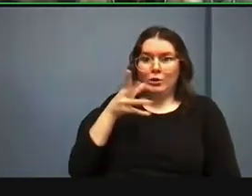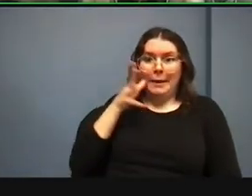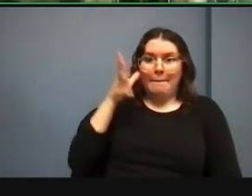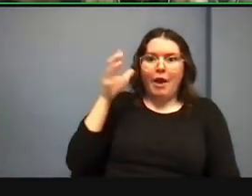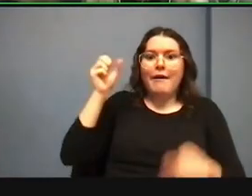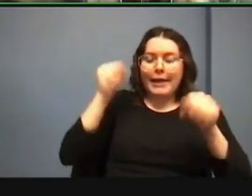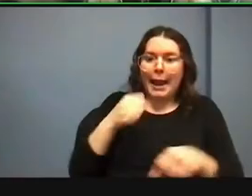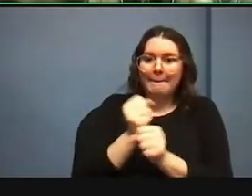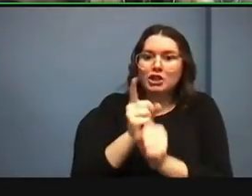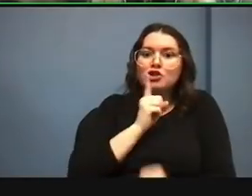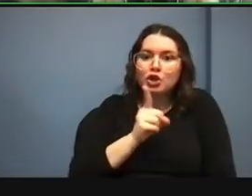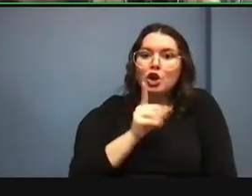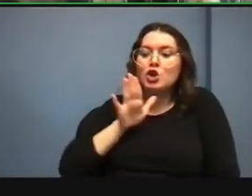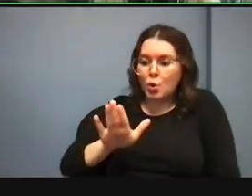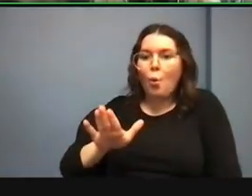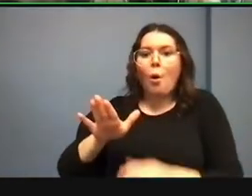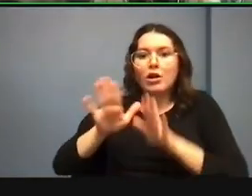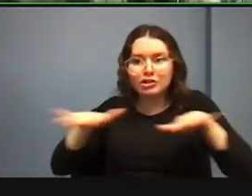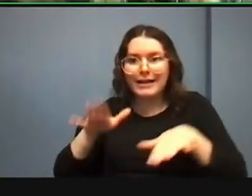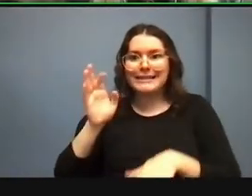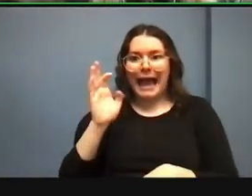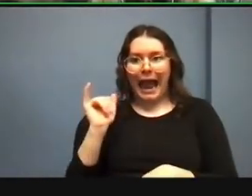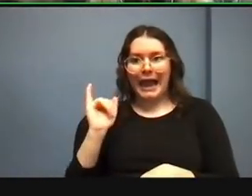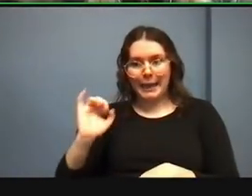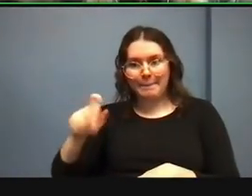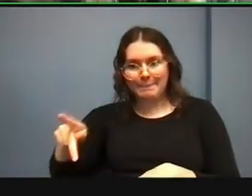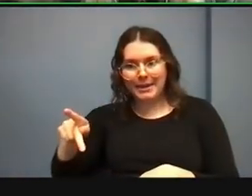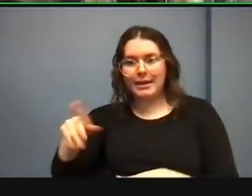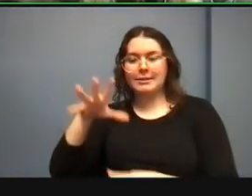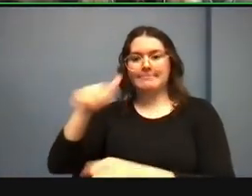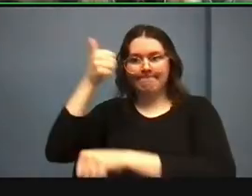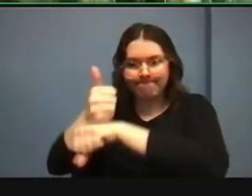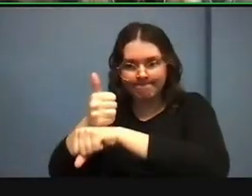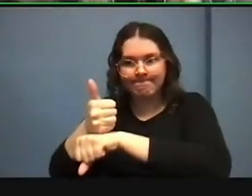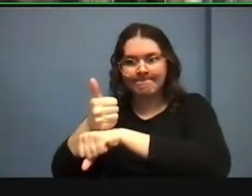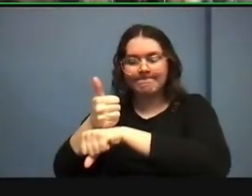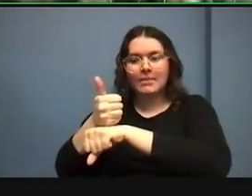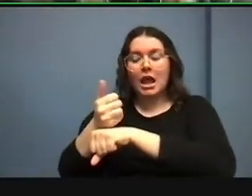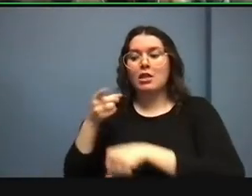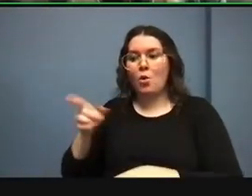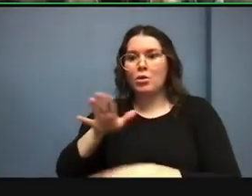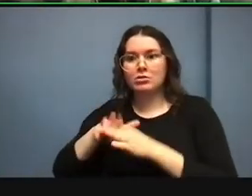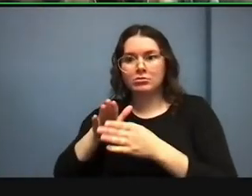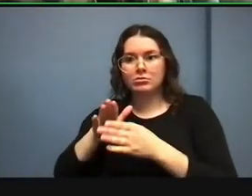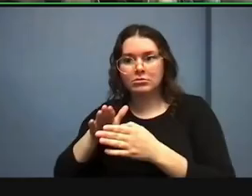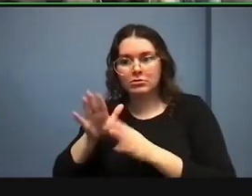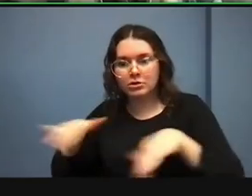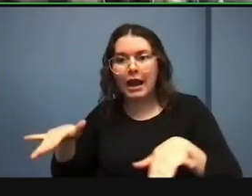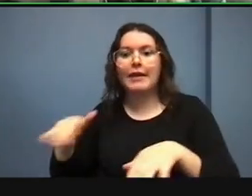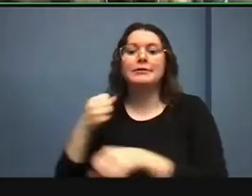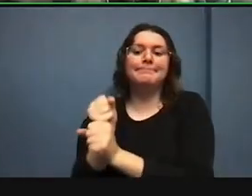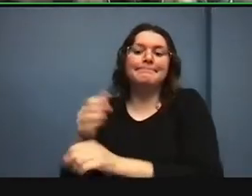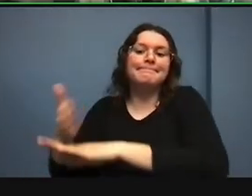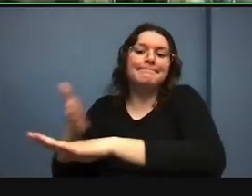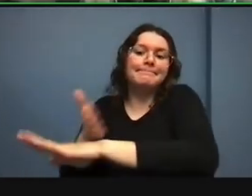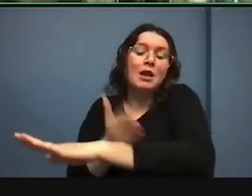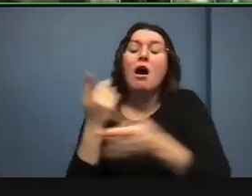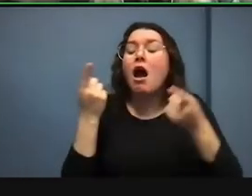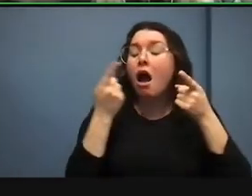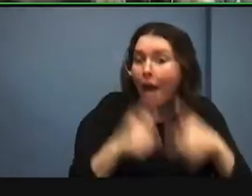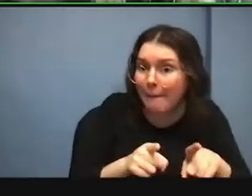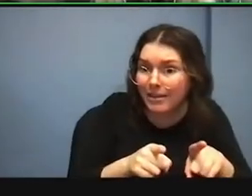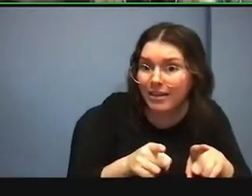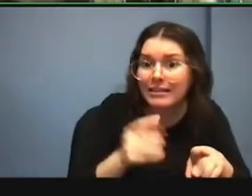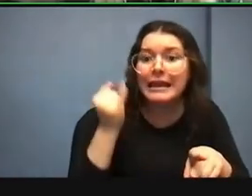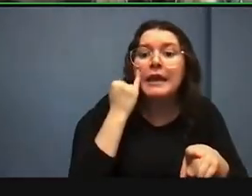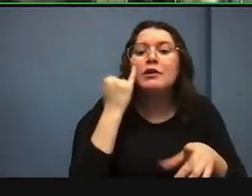child's IEP is being implemented and that your child's making progress. Because what happens is if